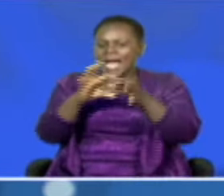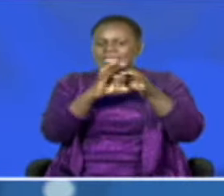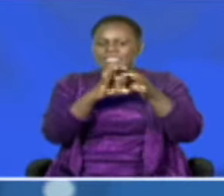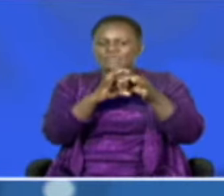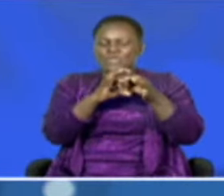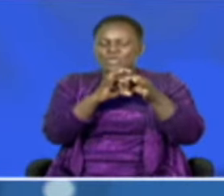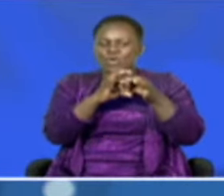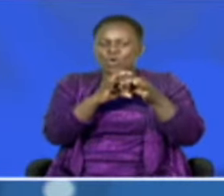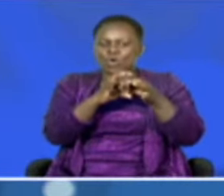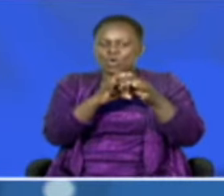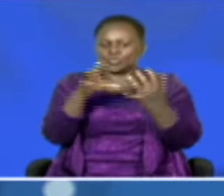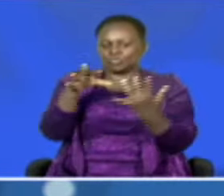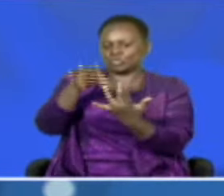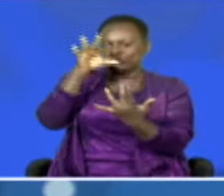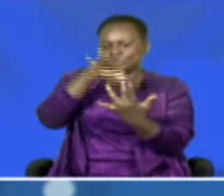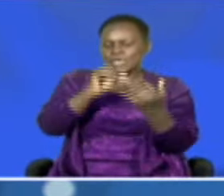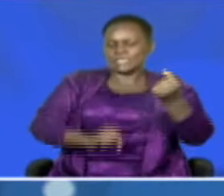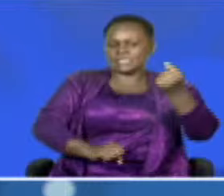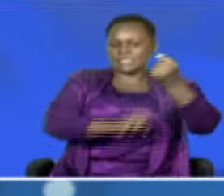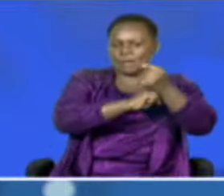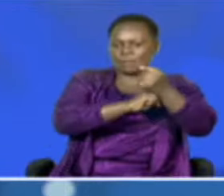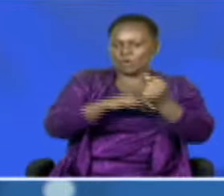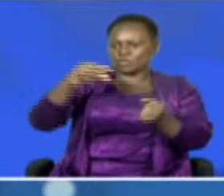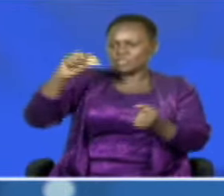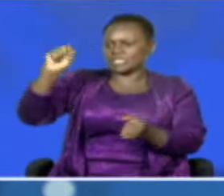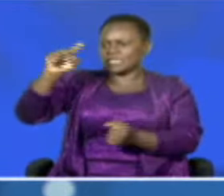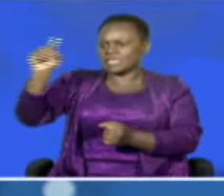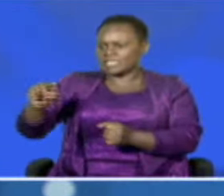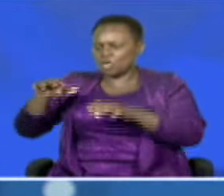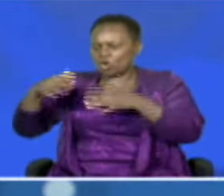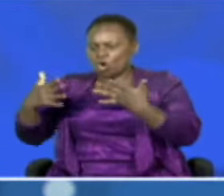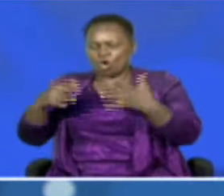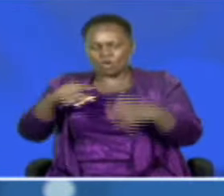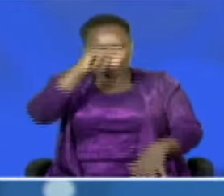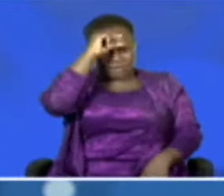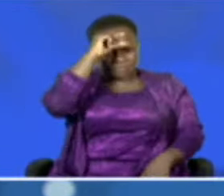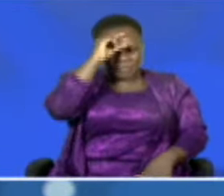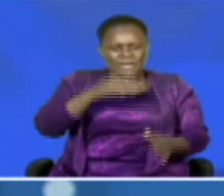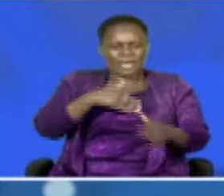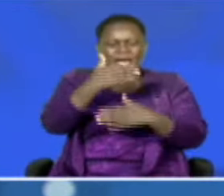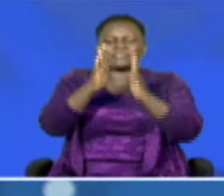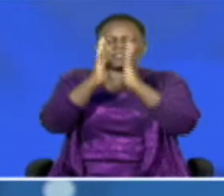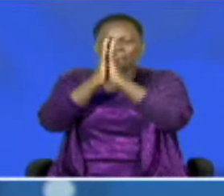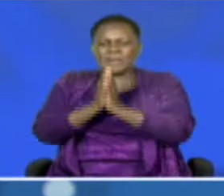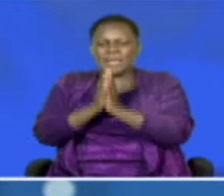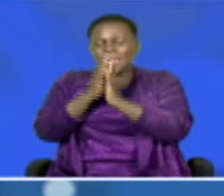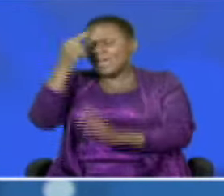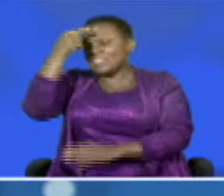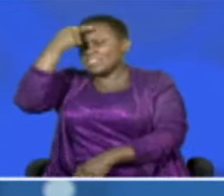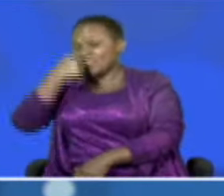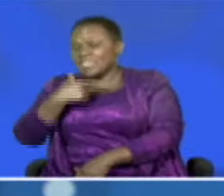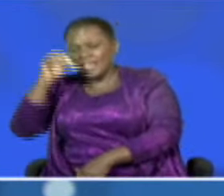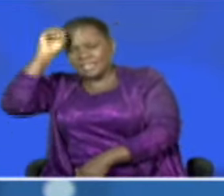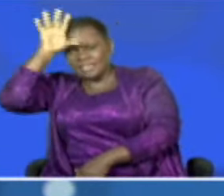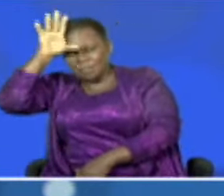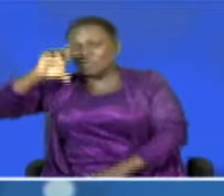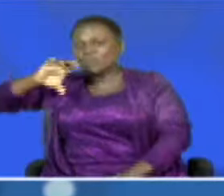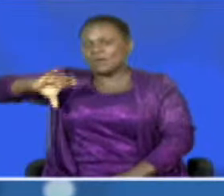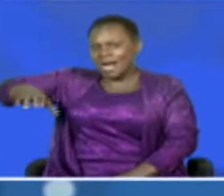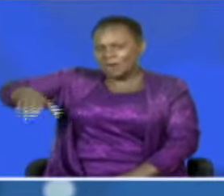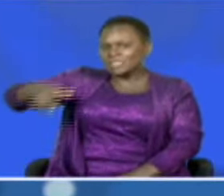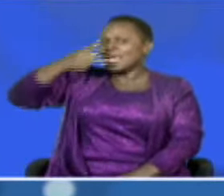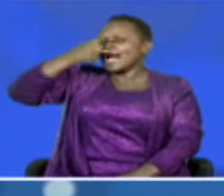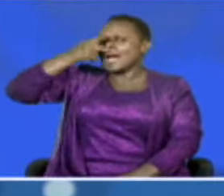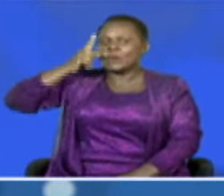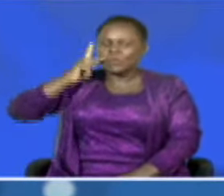between supporting Gen Z's or the government. Speaking after attending a church service in Thika, Kiambu County,